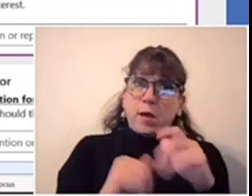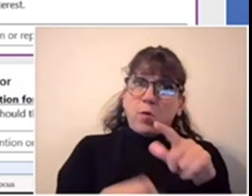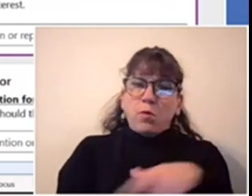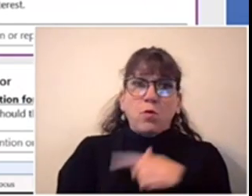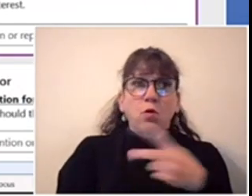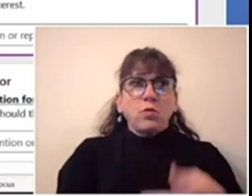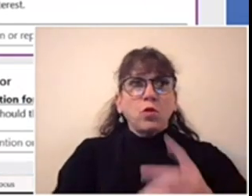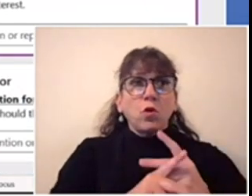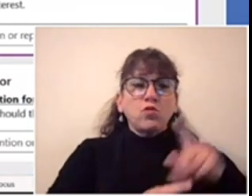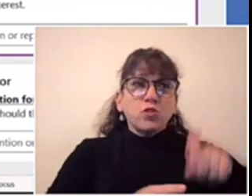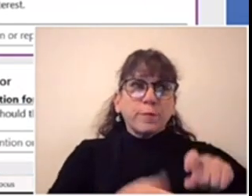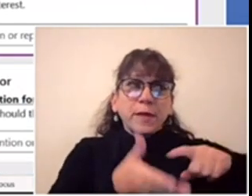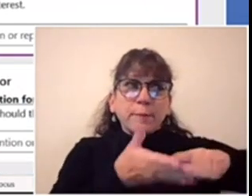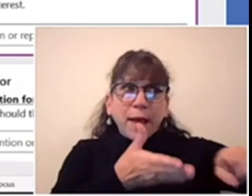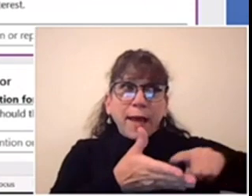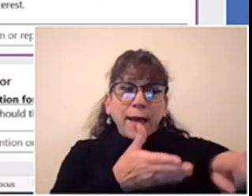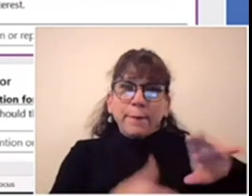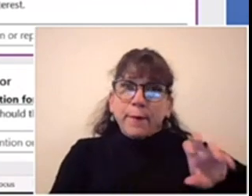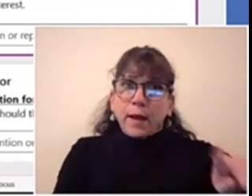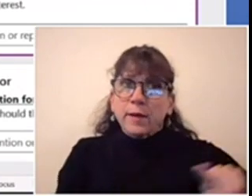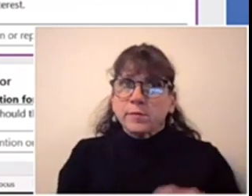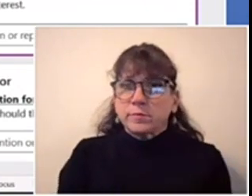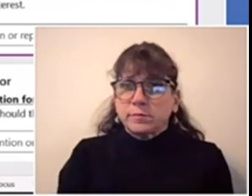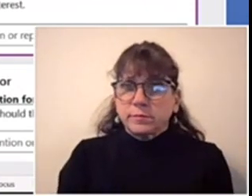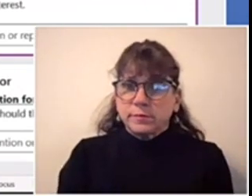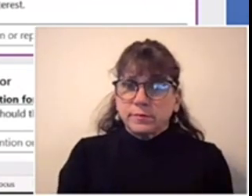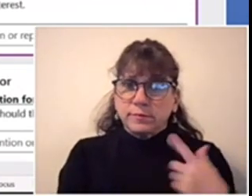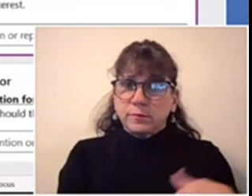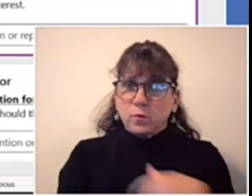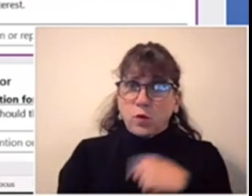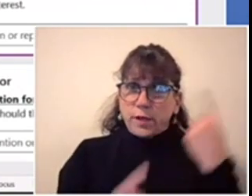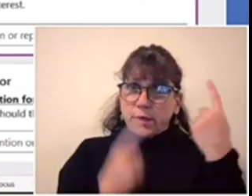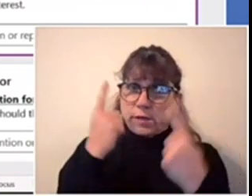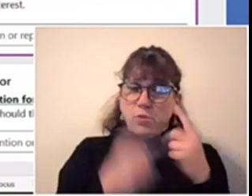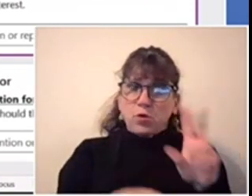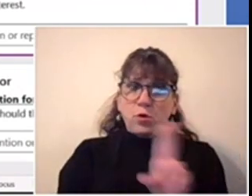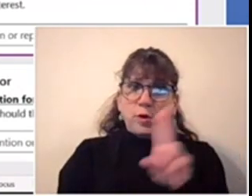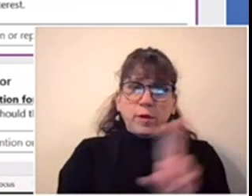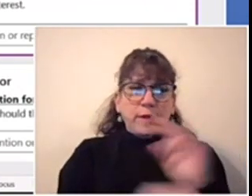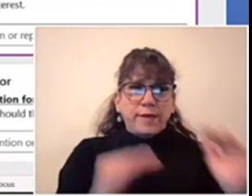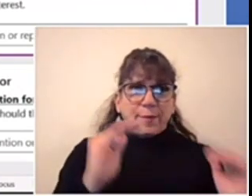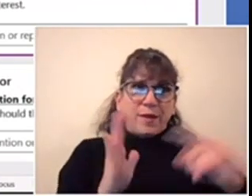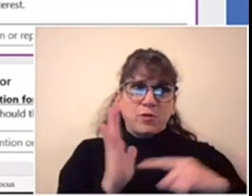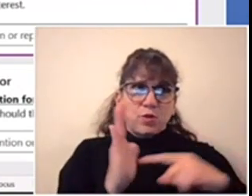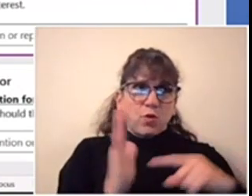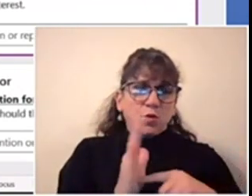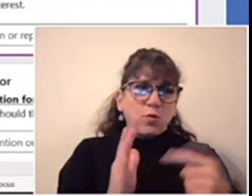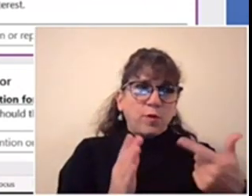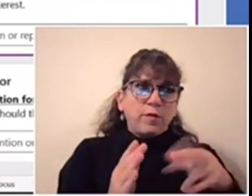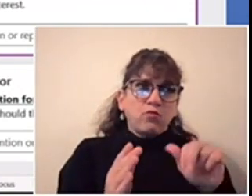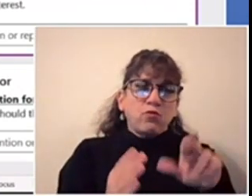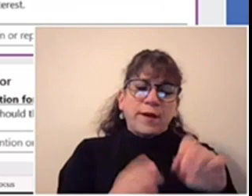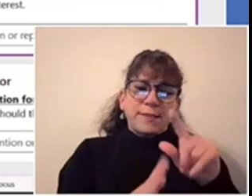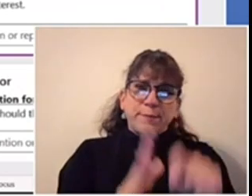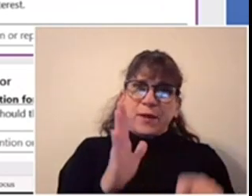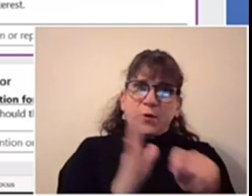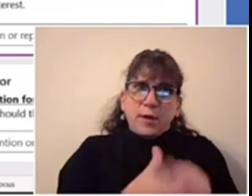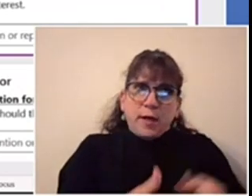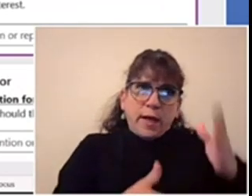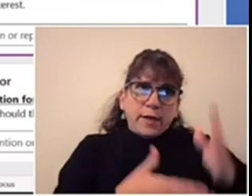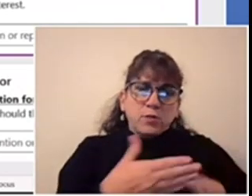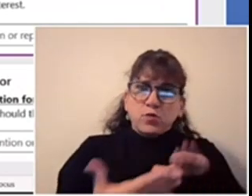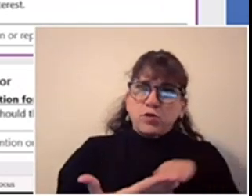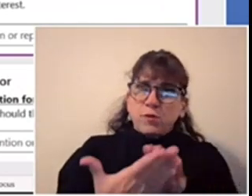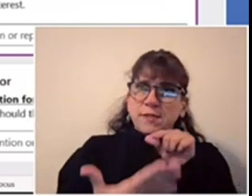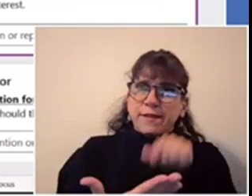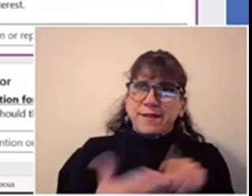should have been in repayment. We did consider using the balance owed when the grace period ends due to address this issue, but